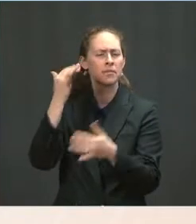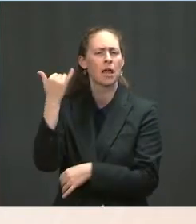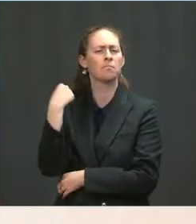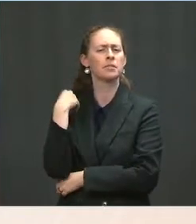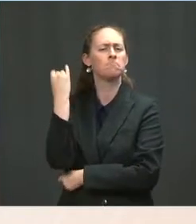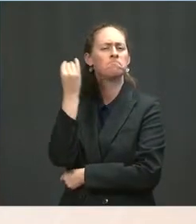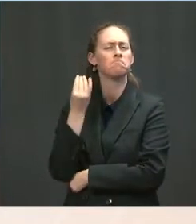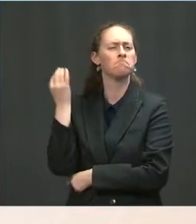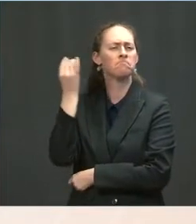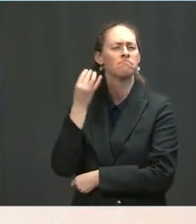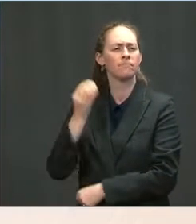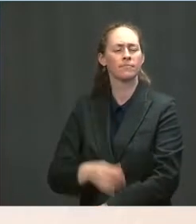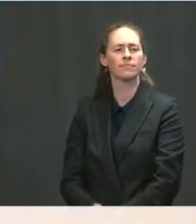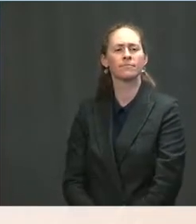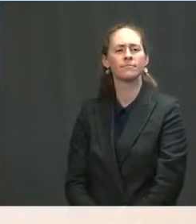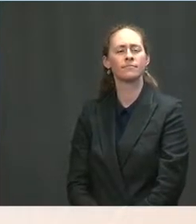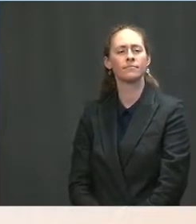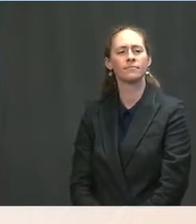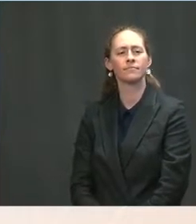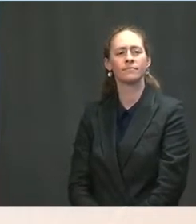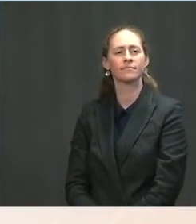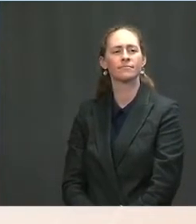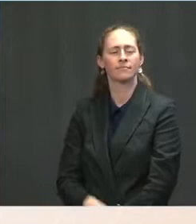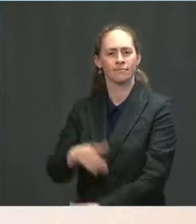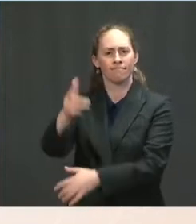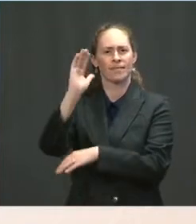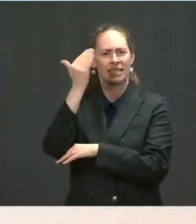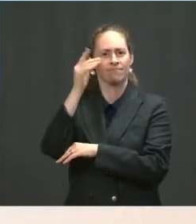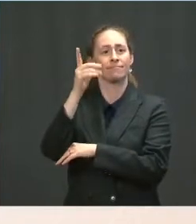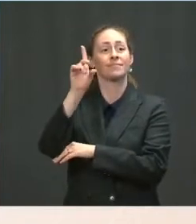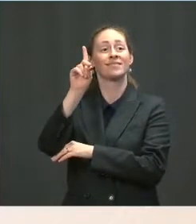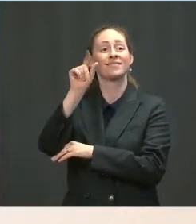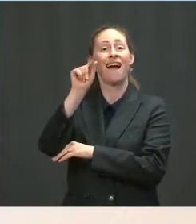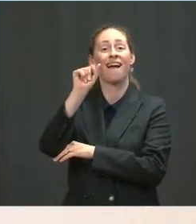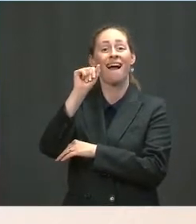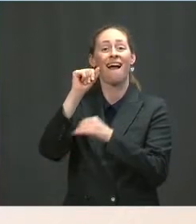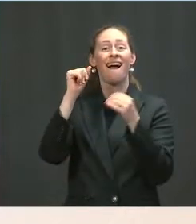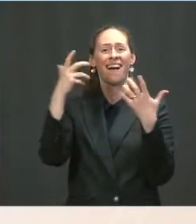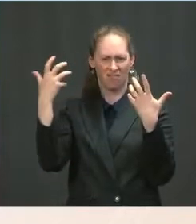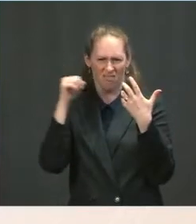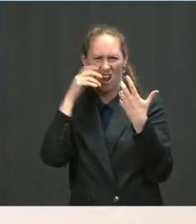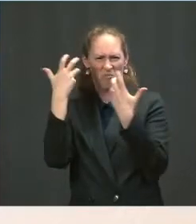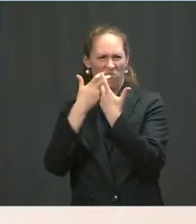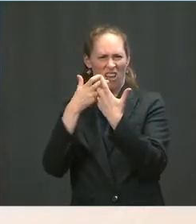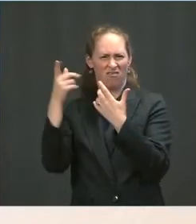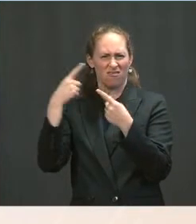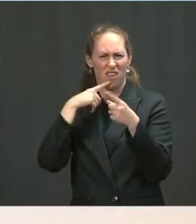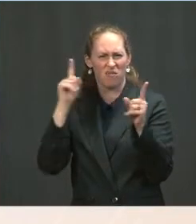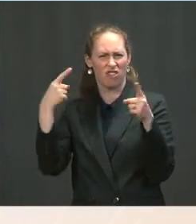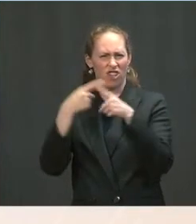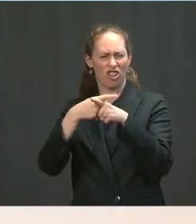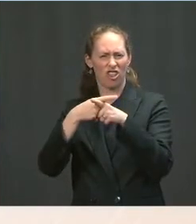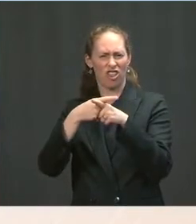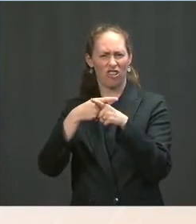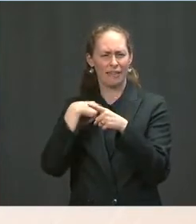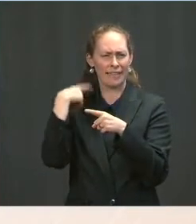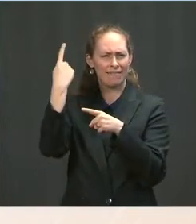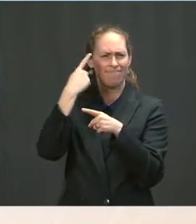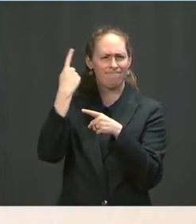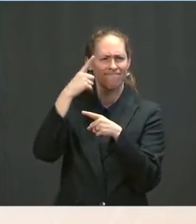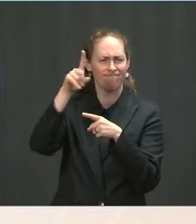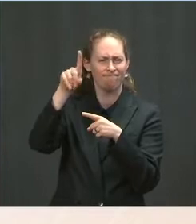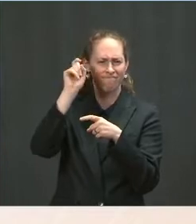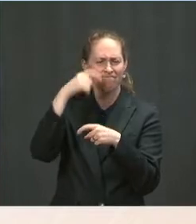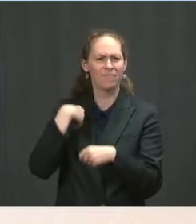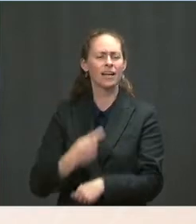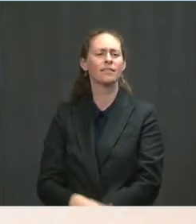memo's guidance? Because on Tuesday, they updated the mask guidance to say you only have to wear it in places that have high